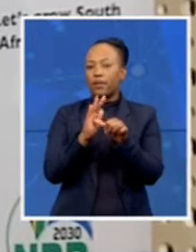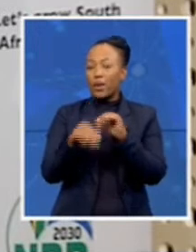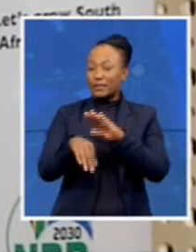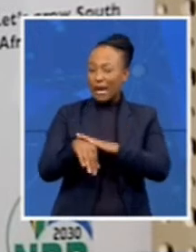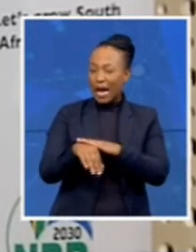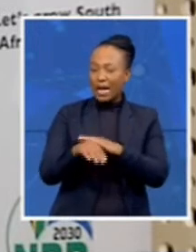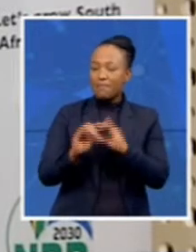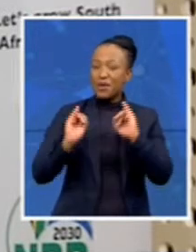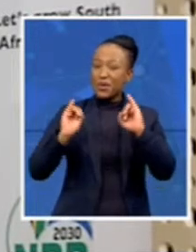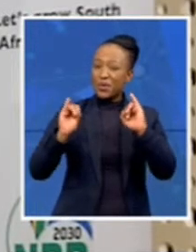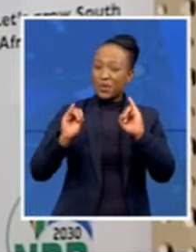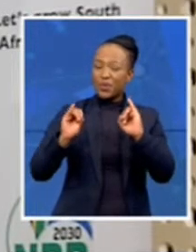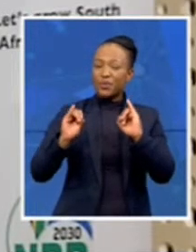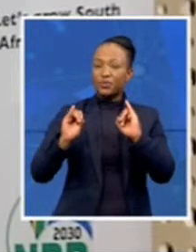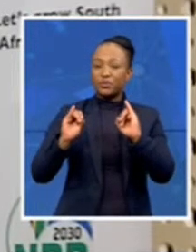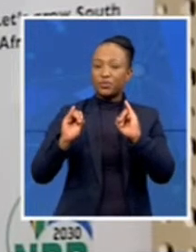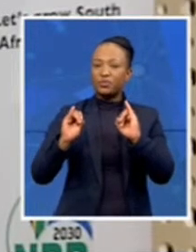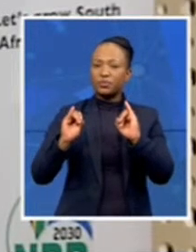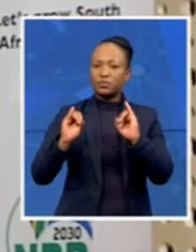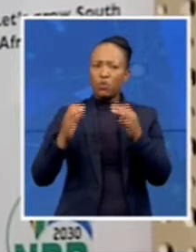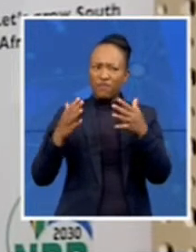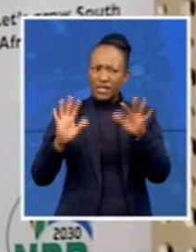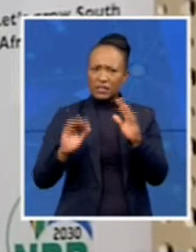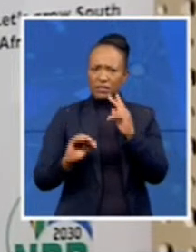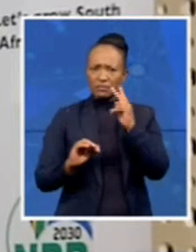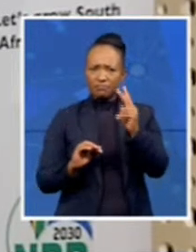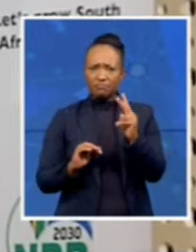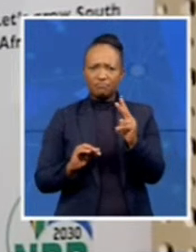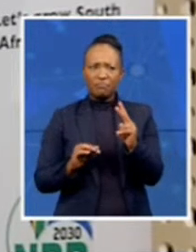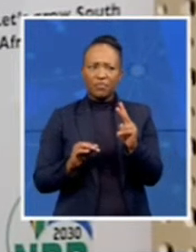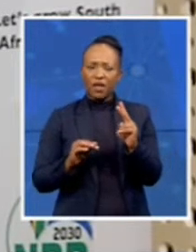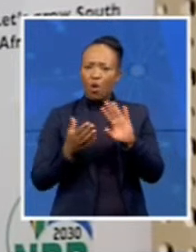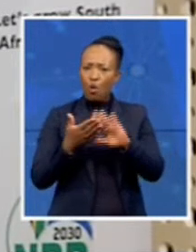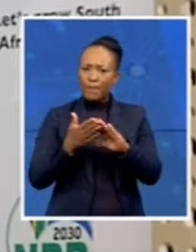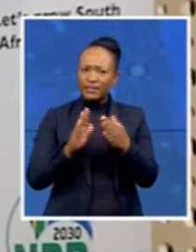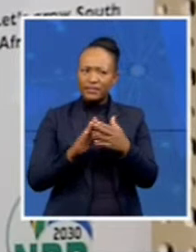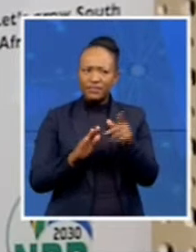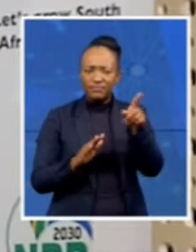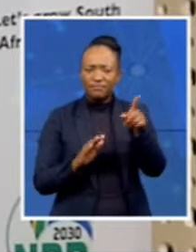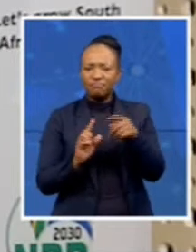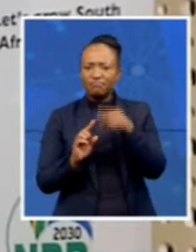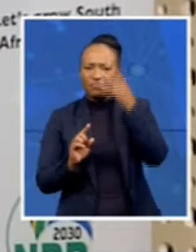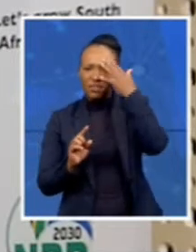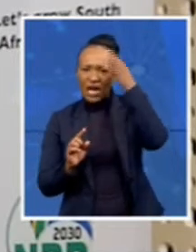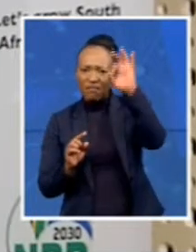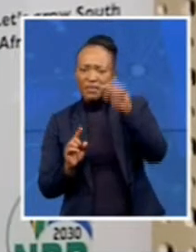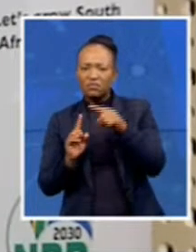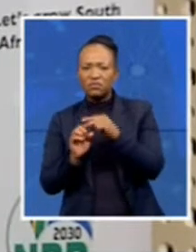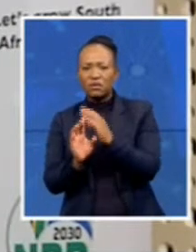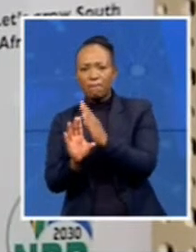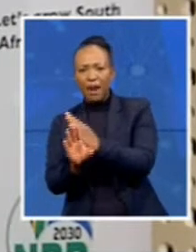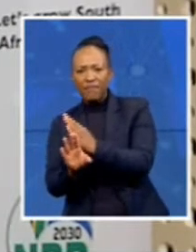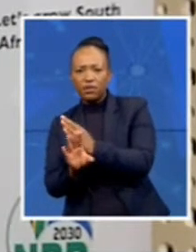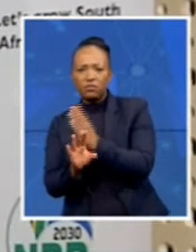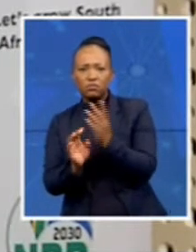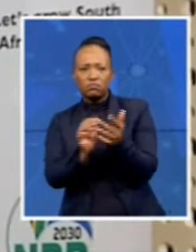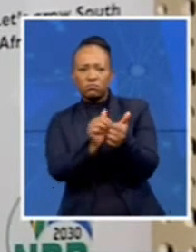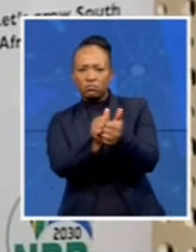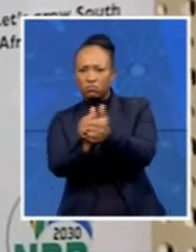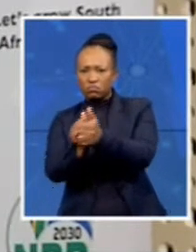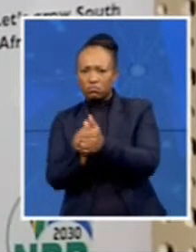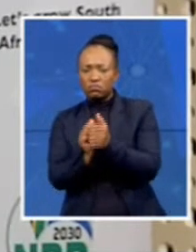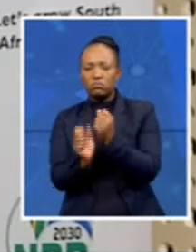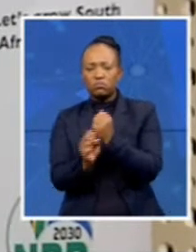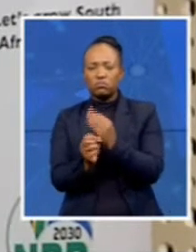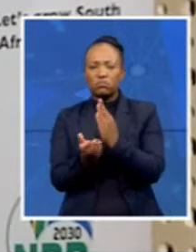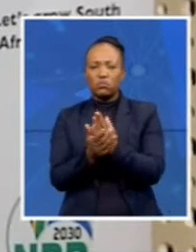join hands with the public sector to ensure the safety and well-being of our members of society, including access